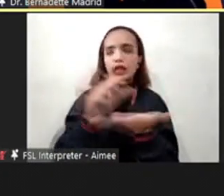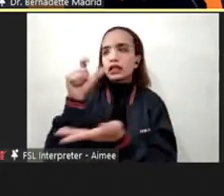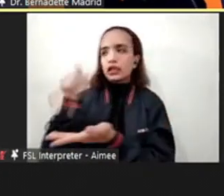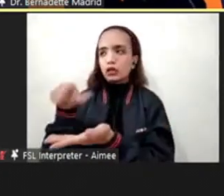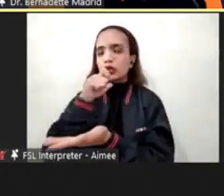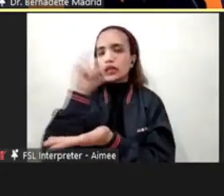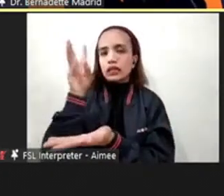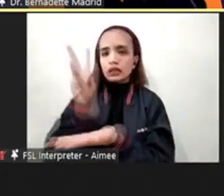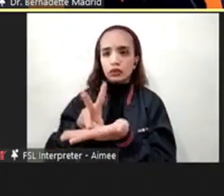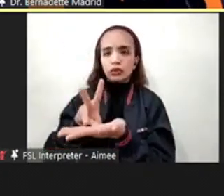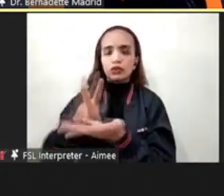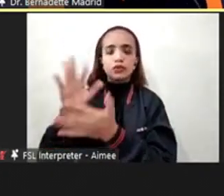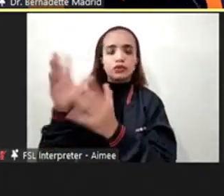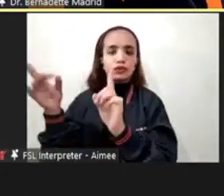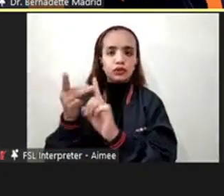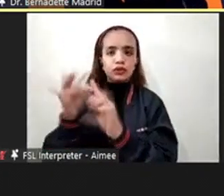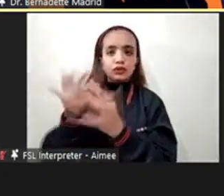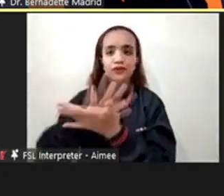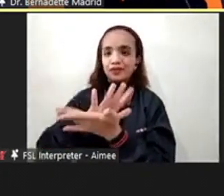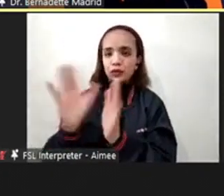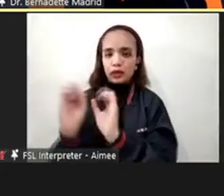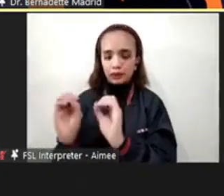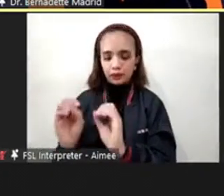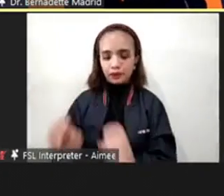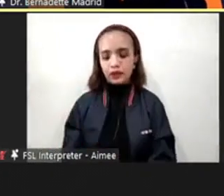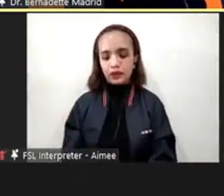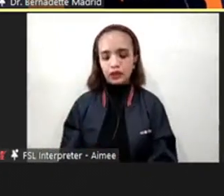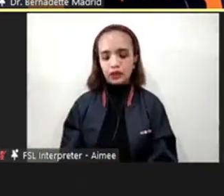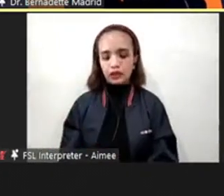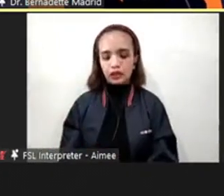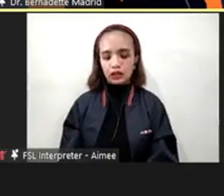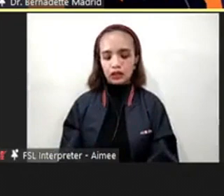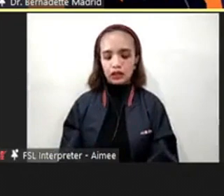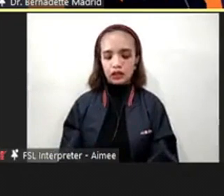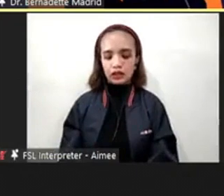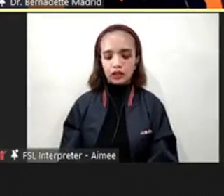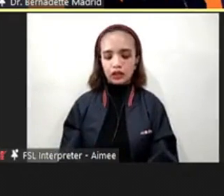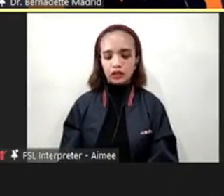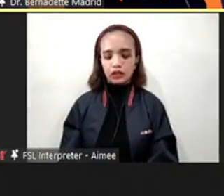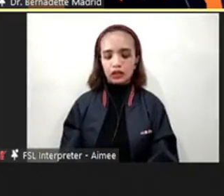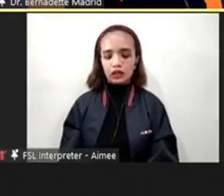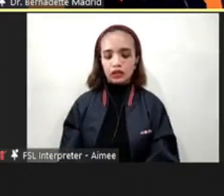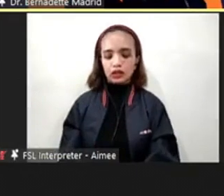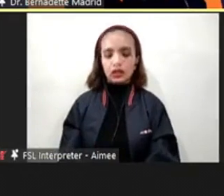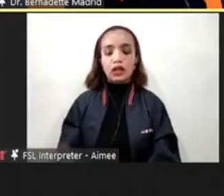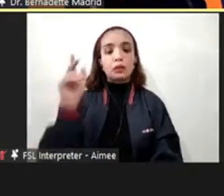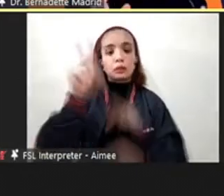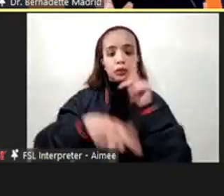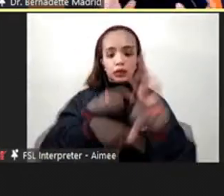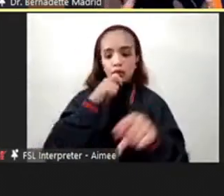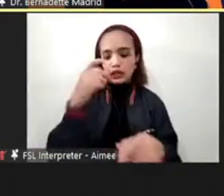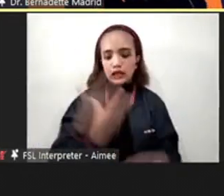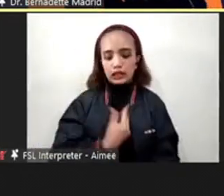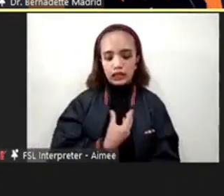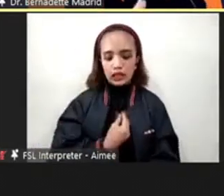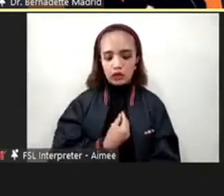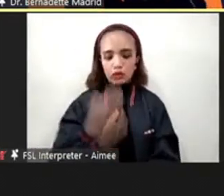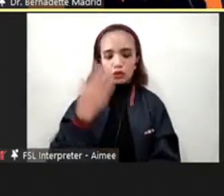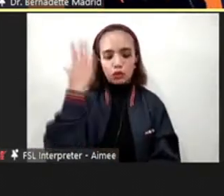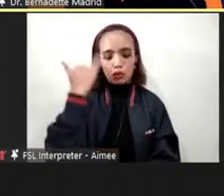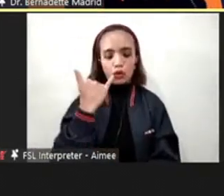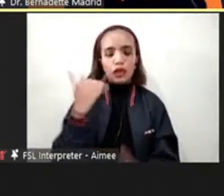area. Okay, so that the two will not mix and people will not be afraid, because the level